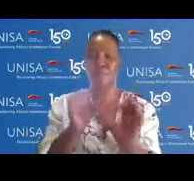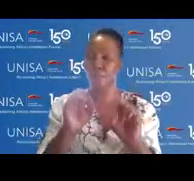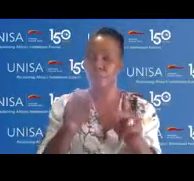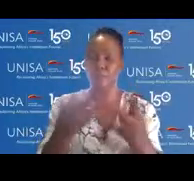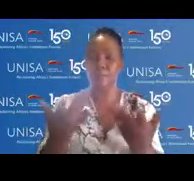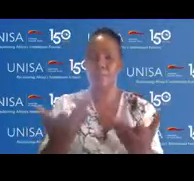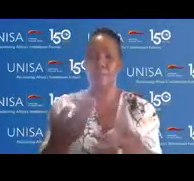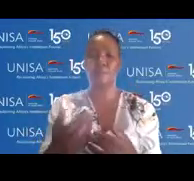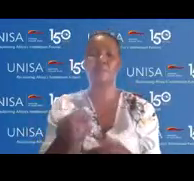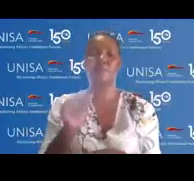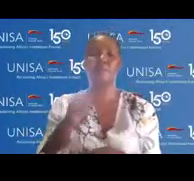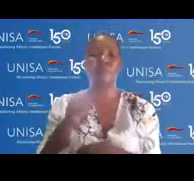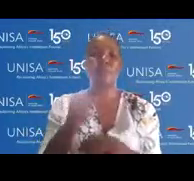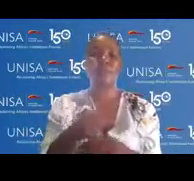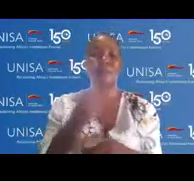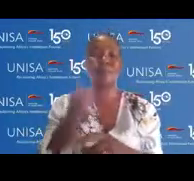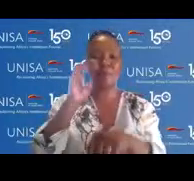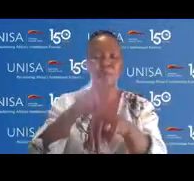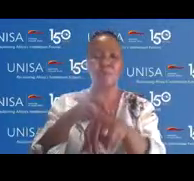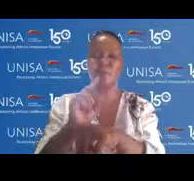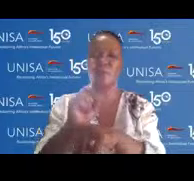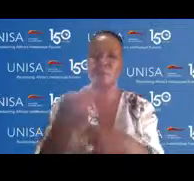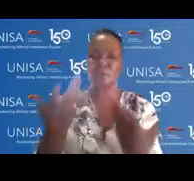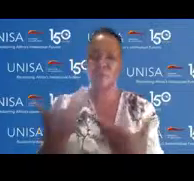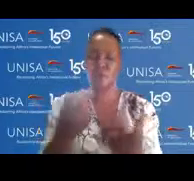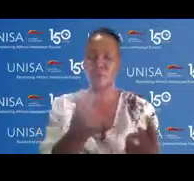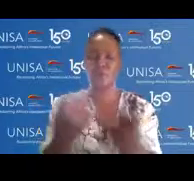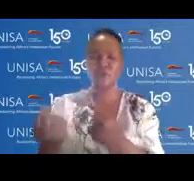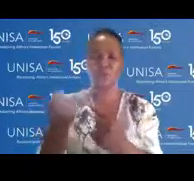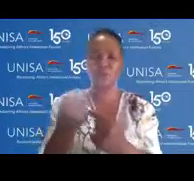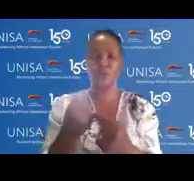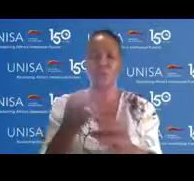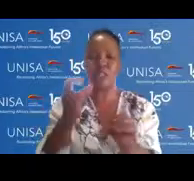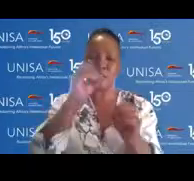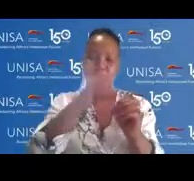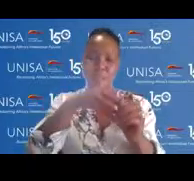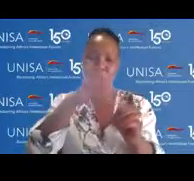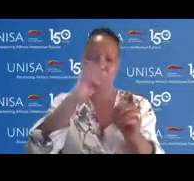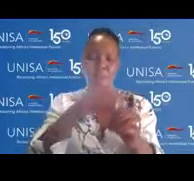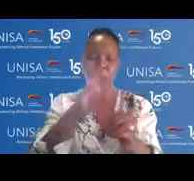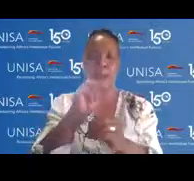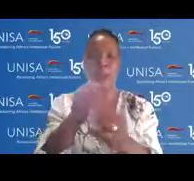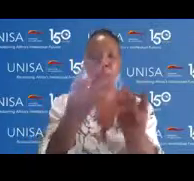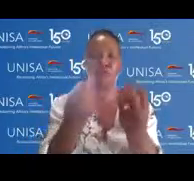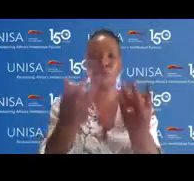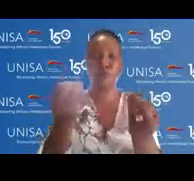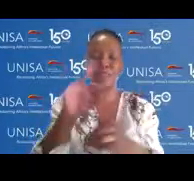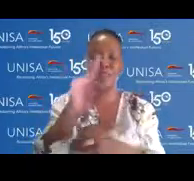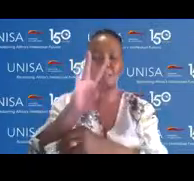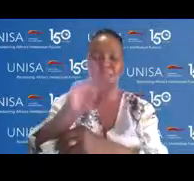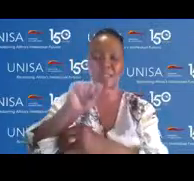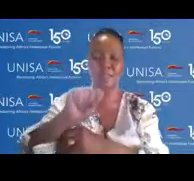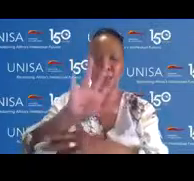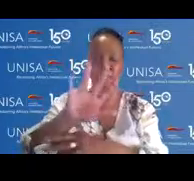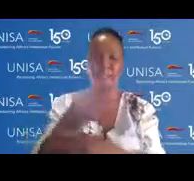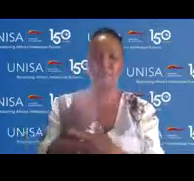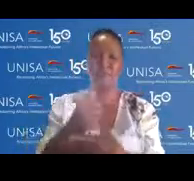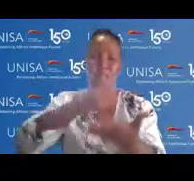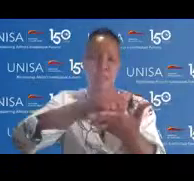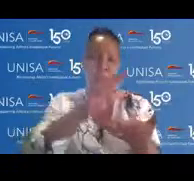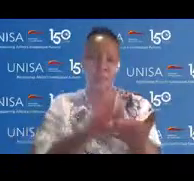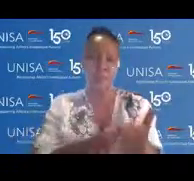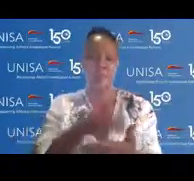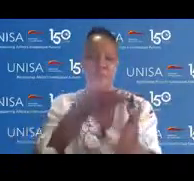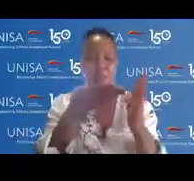the requirement here is that you need to install Microsoft 365. That's the application right there.